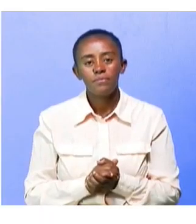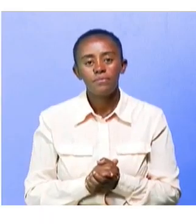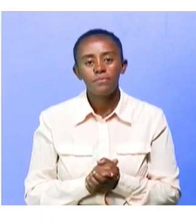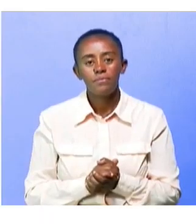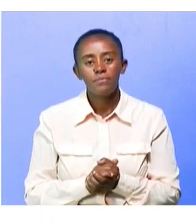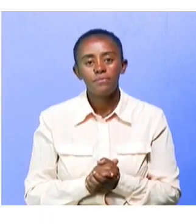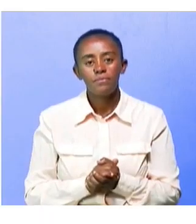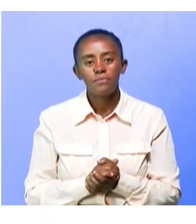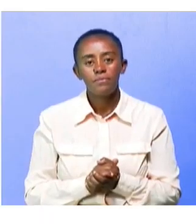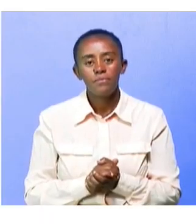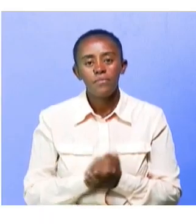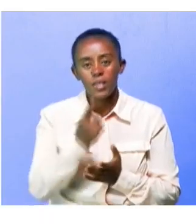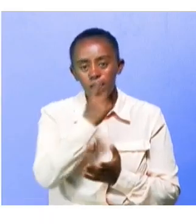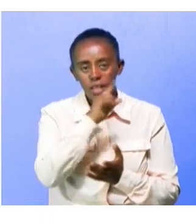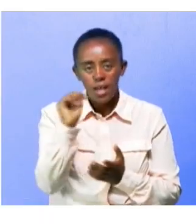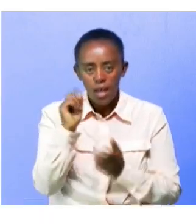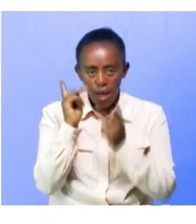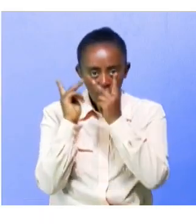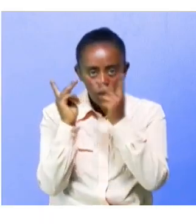The attitude